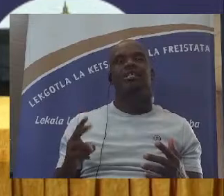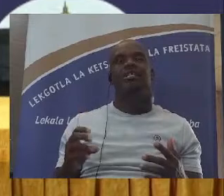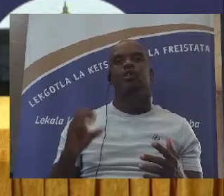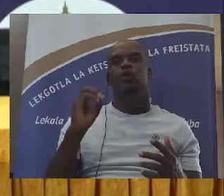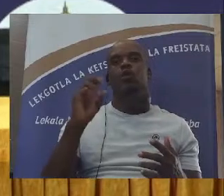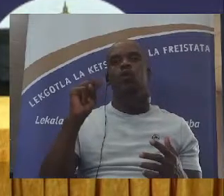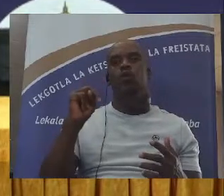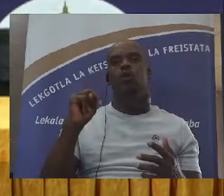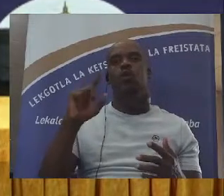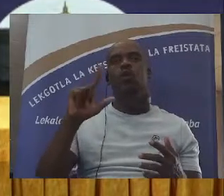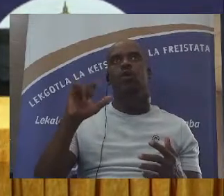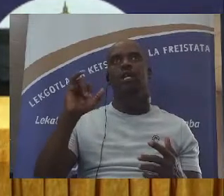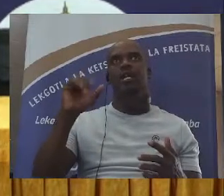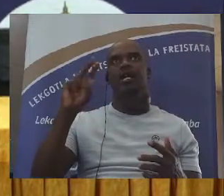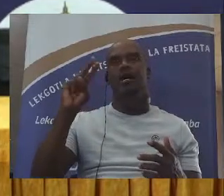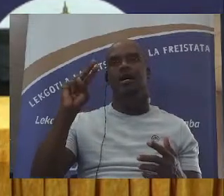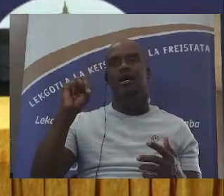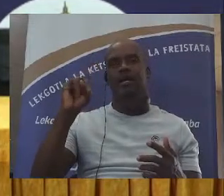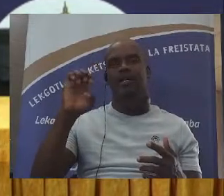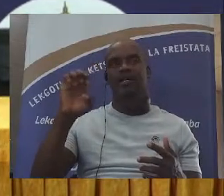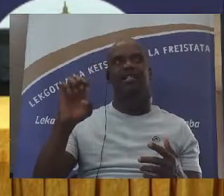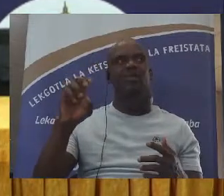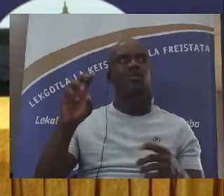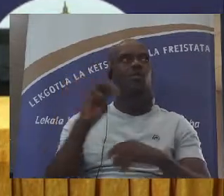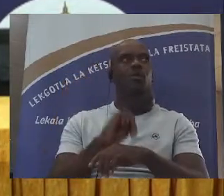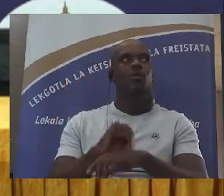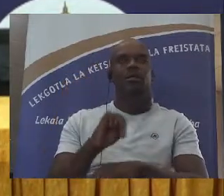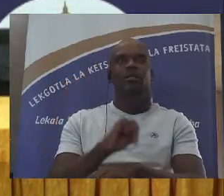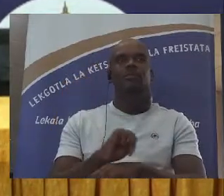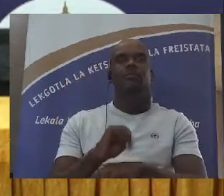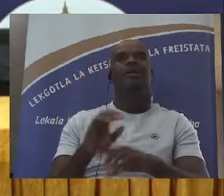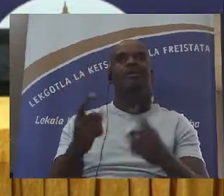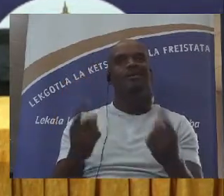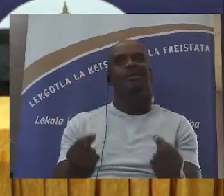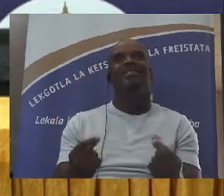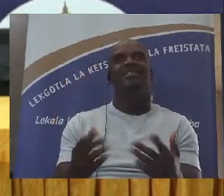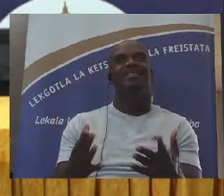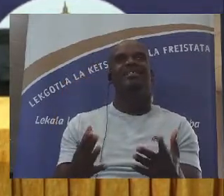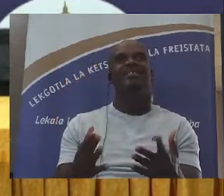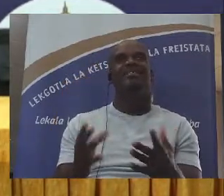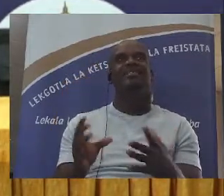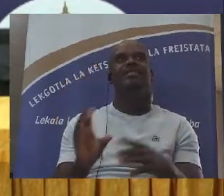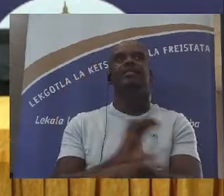your municipality, because they have the internet. If you don't have internet in your